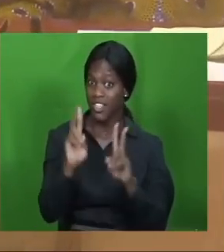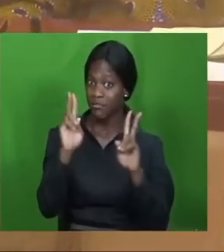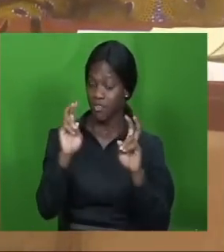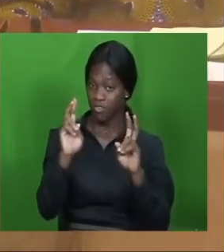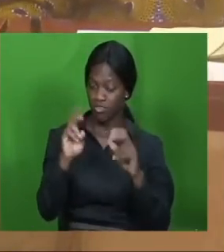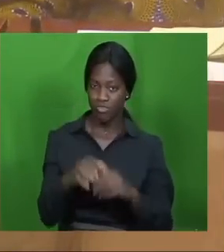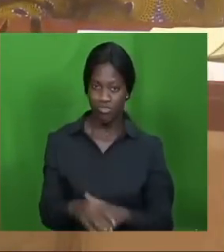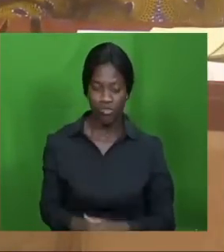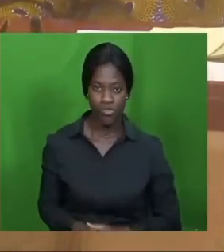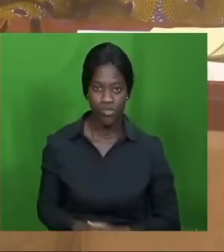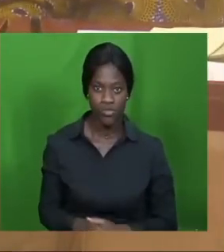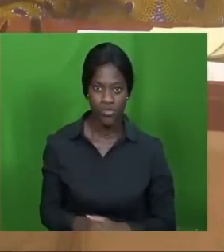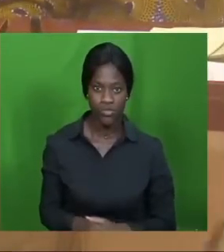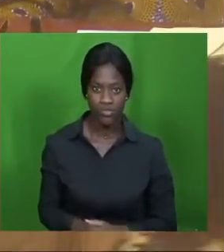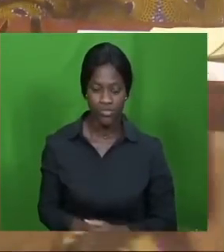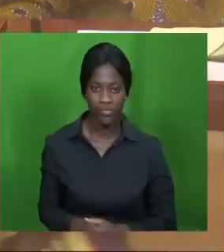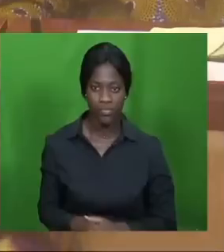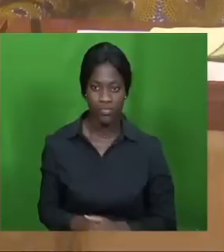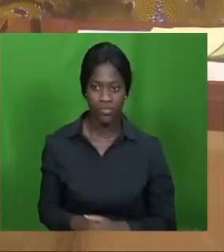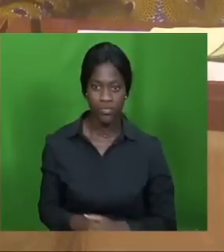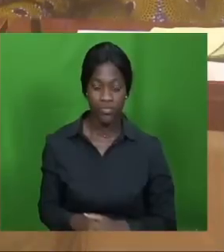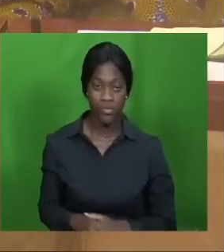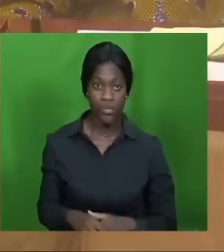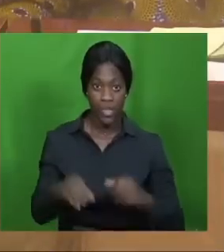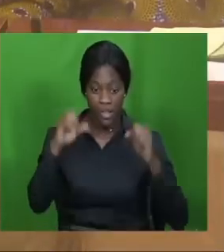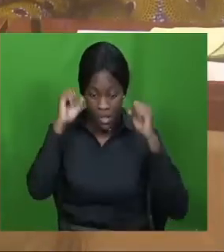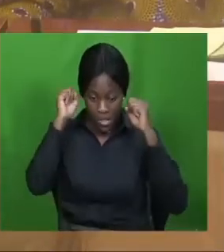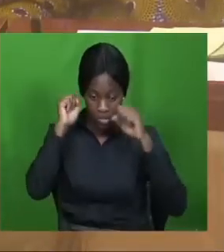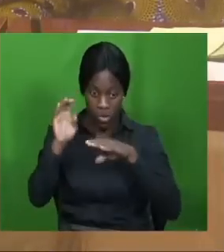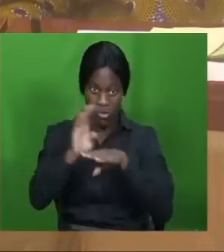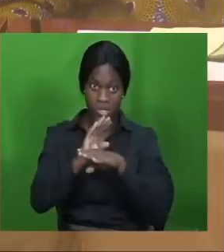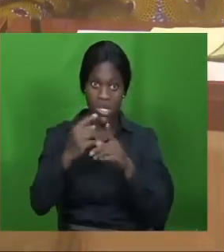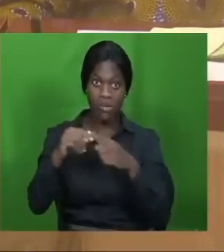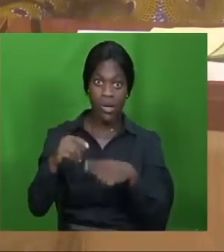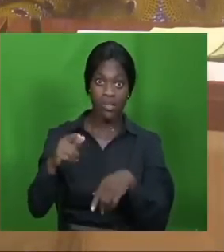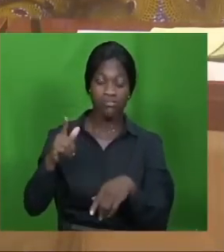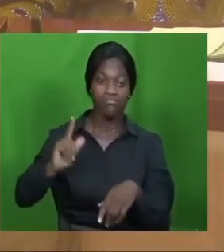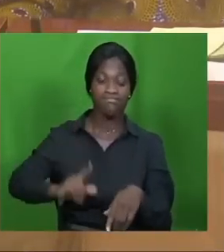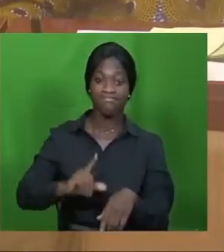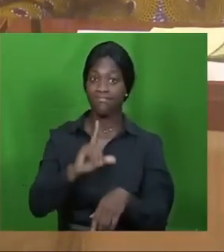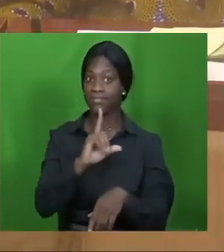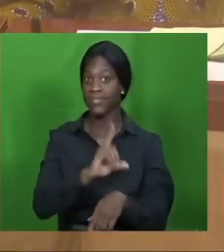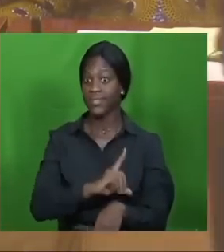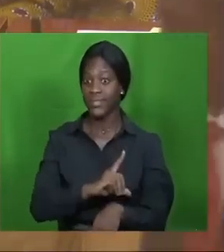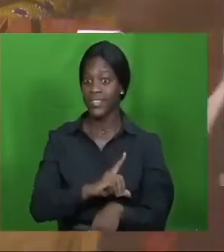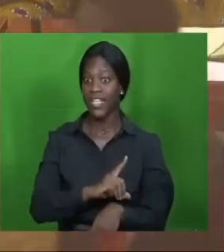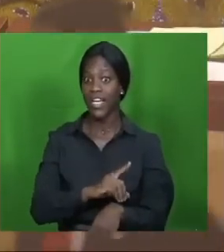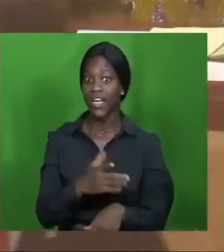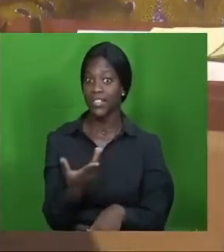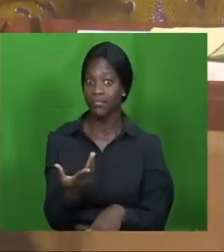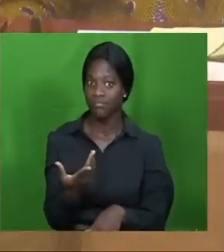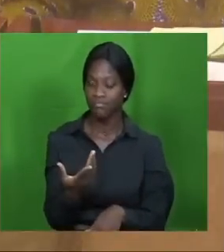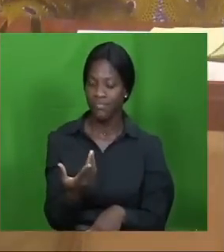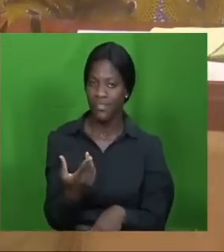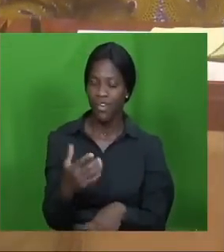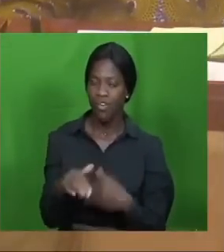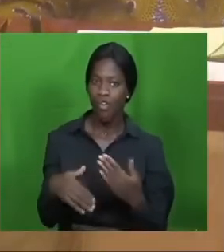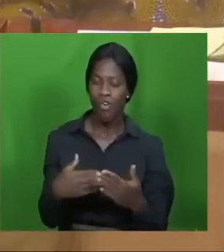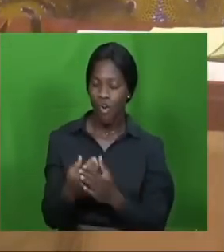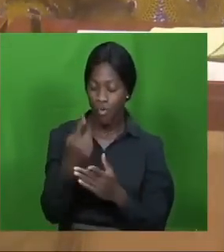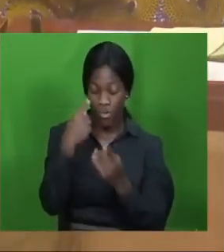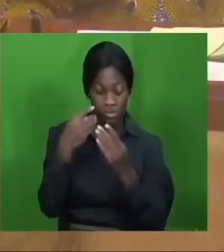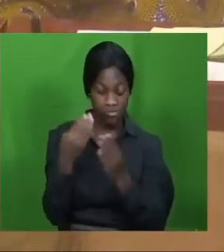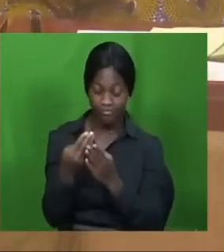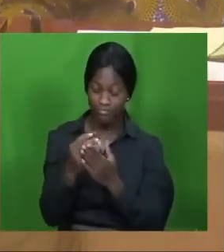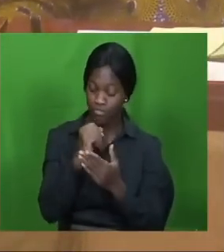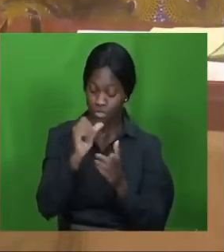that the serious business of the legislature is being hampered by issues of finances. So if